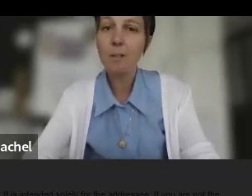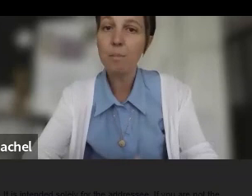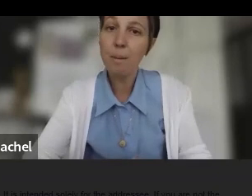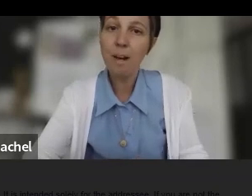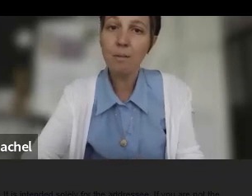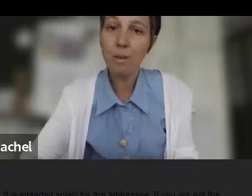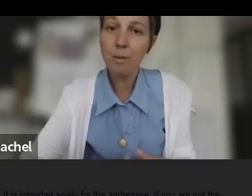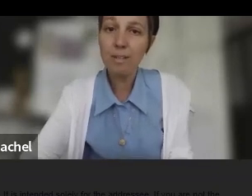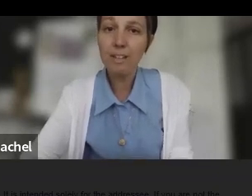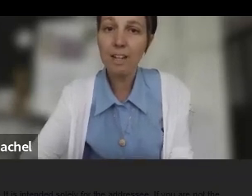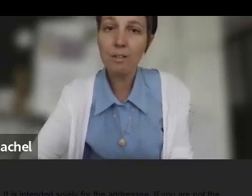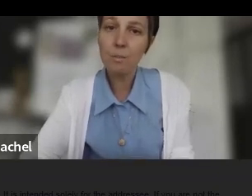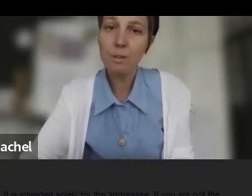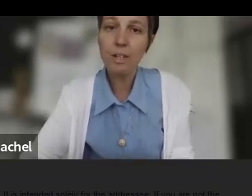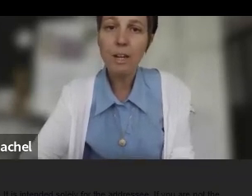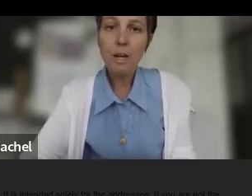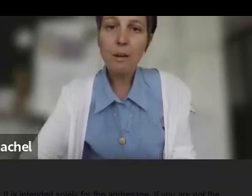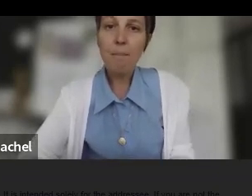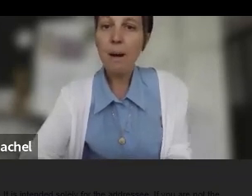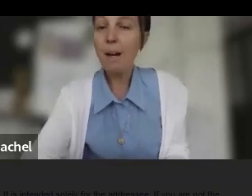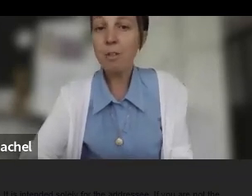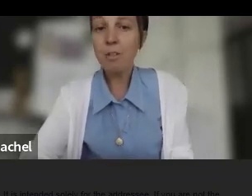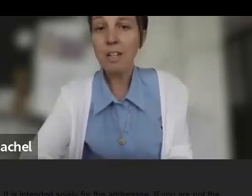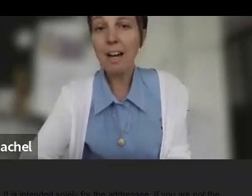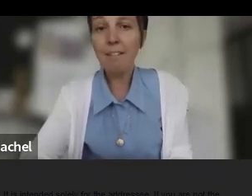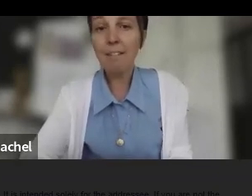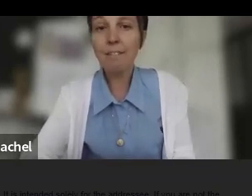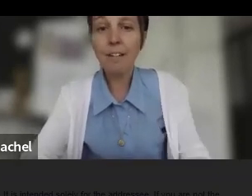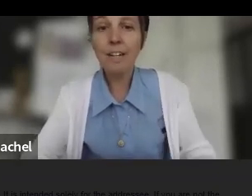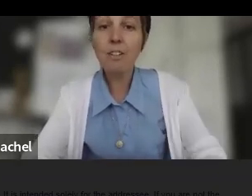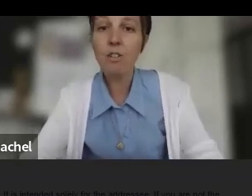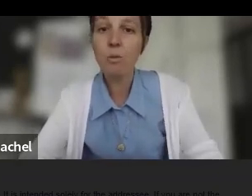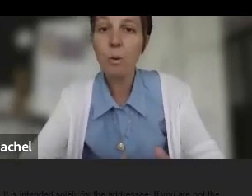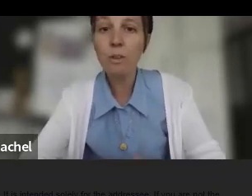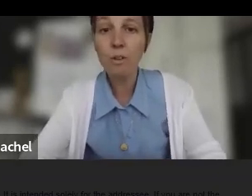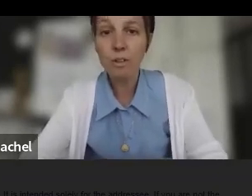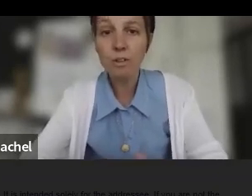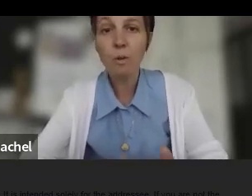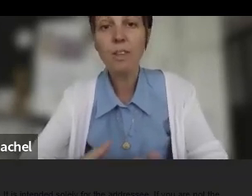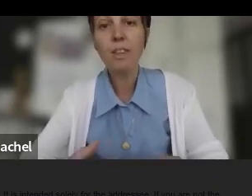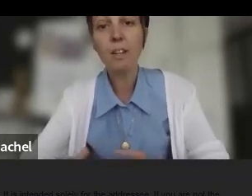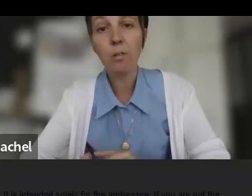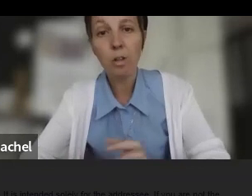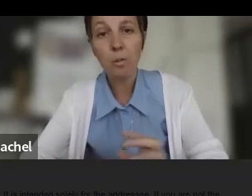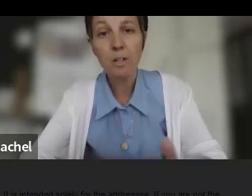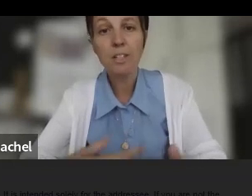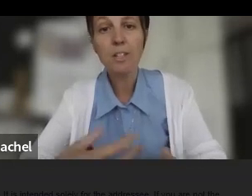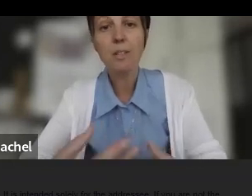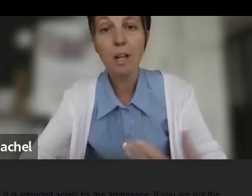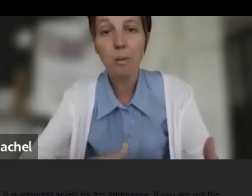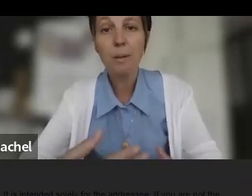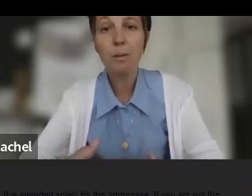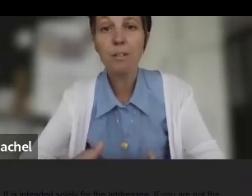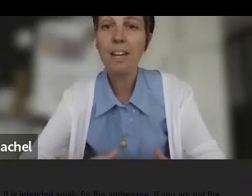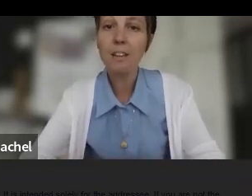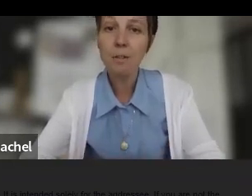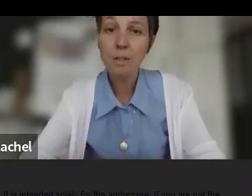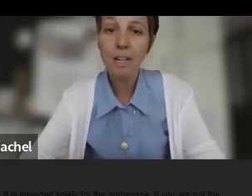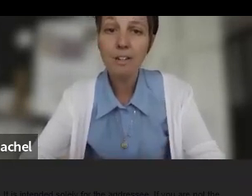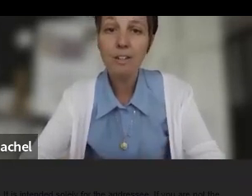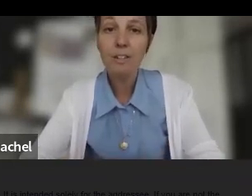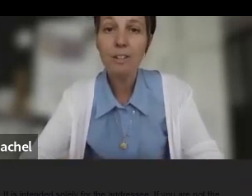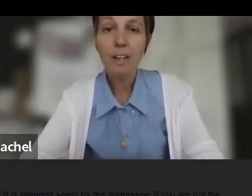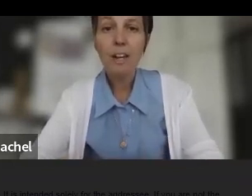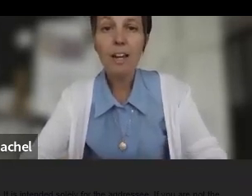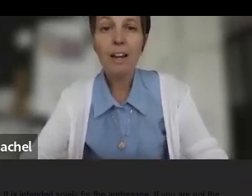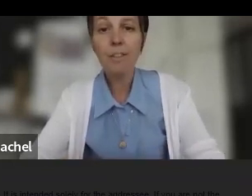going on for them. It may be that they're isolated, and that's a big part within mental health. Somebody perhaps doesn't have connections with others or within the local community, so it's